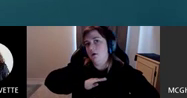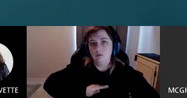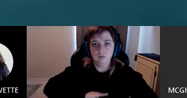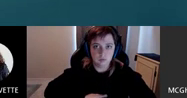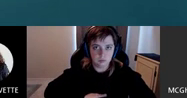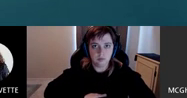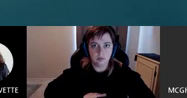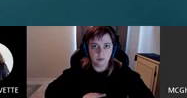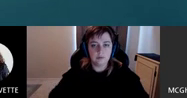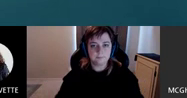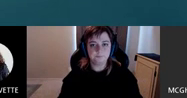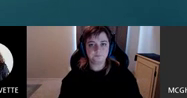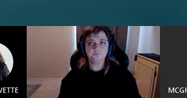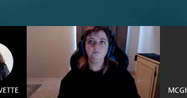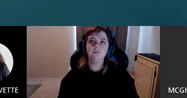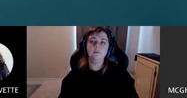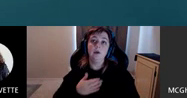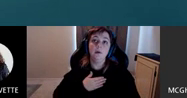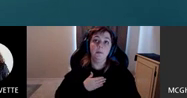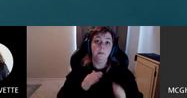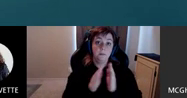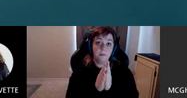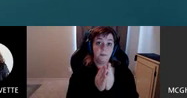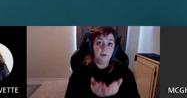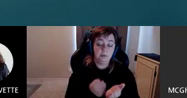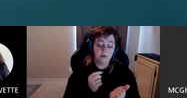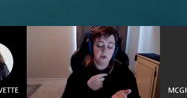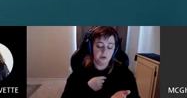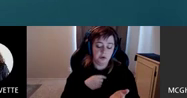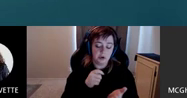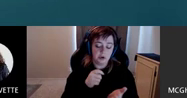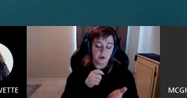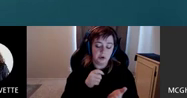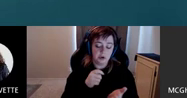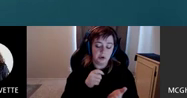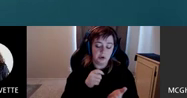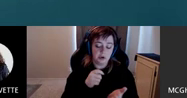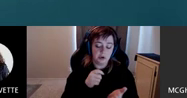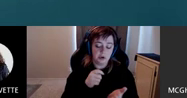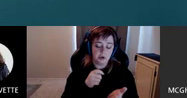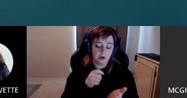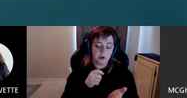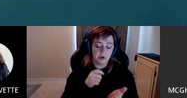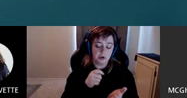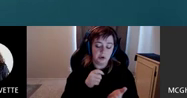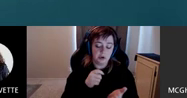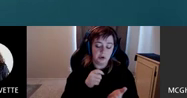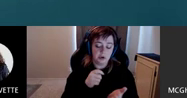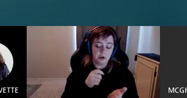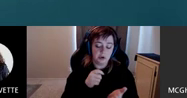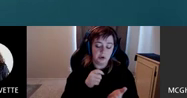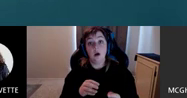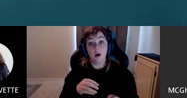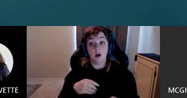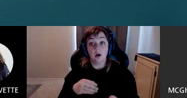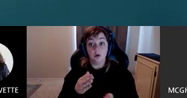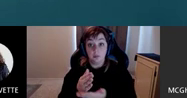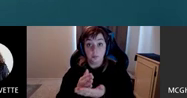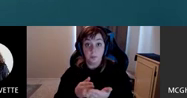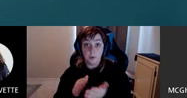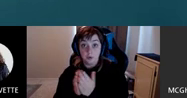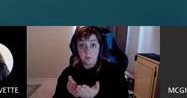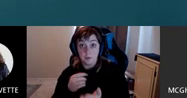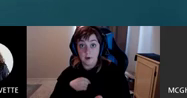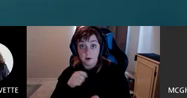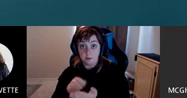When I was writing my book on Afghanistan, I wrote some of it while I was still in Afghanistan, but I finished